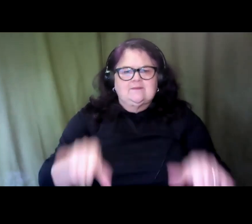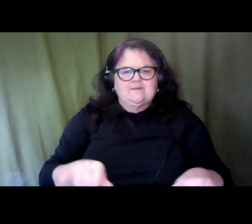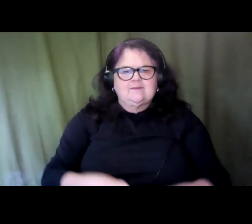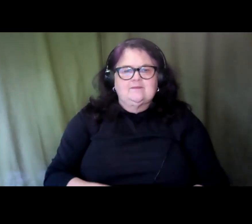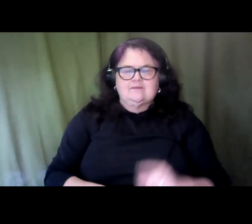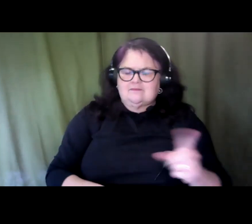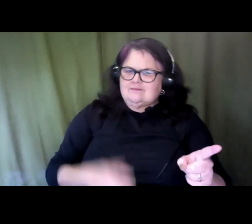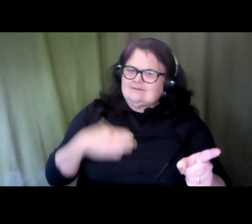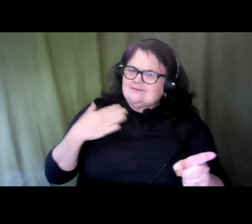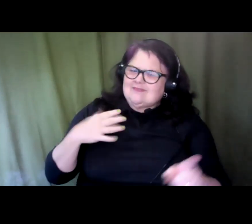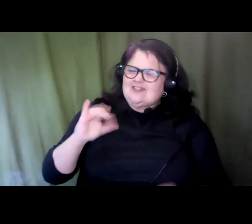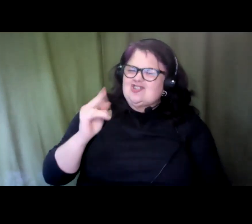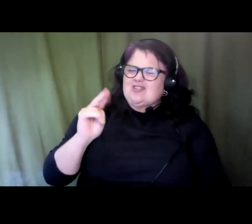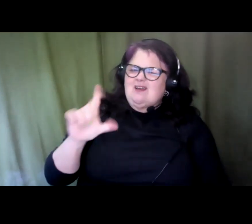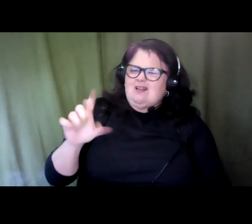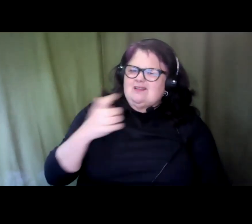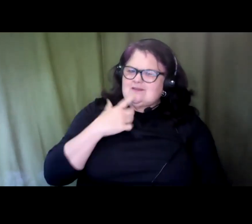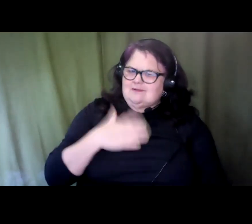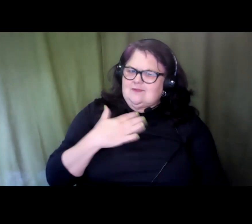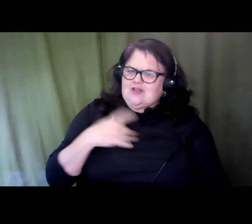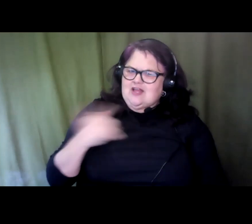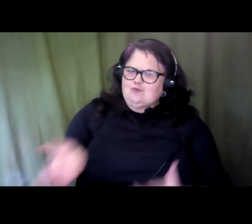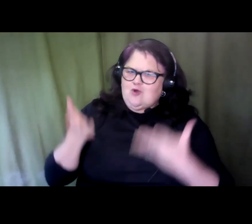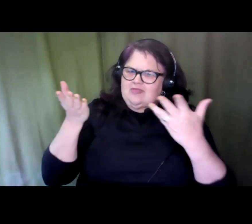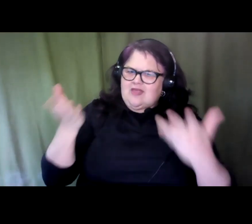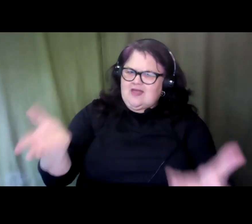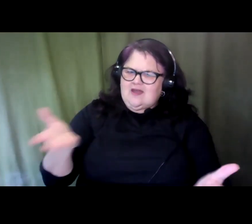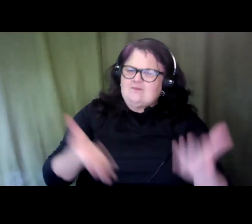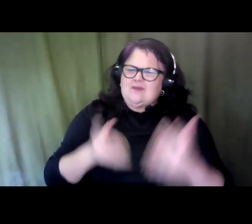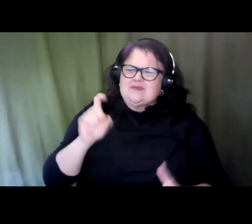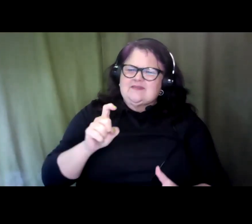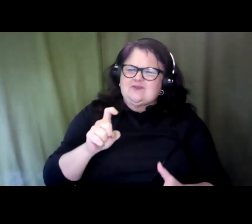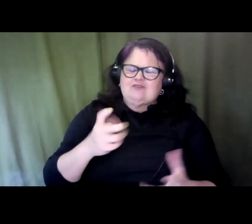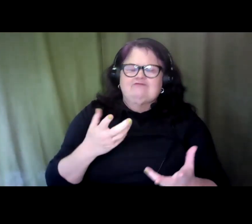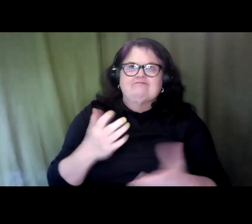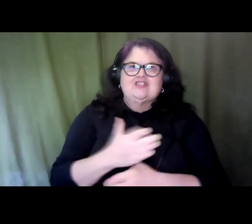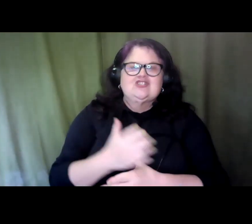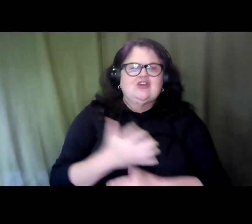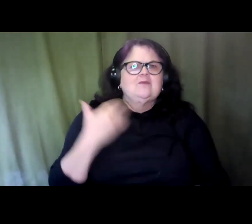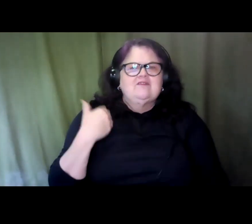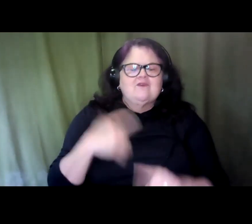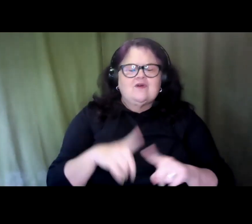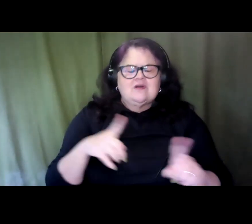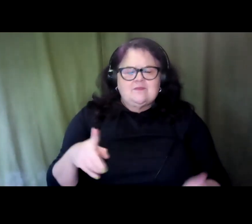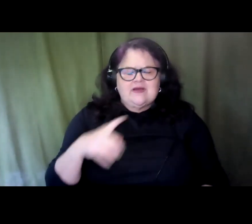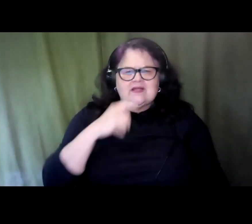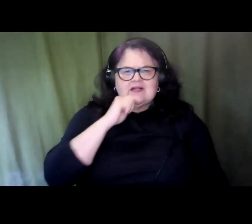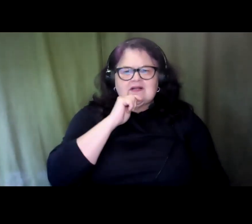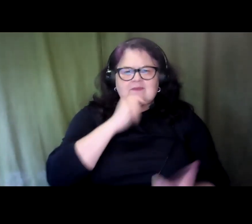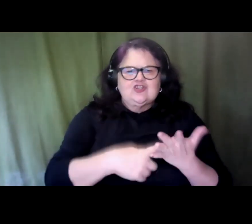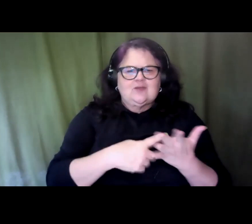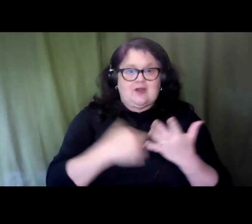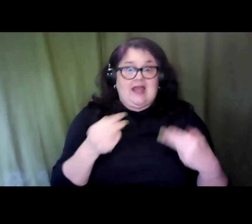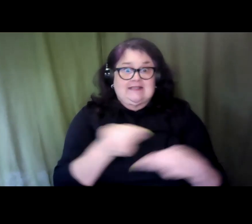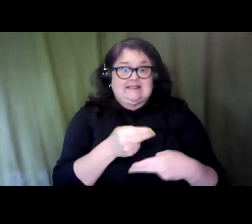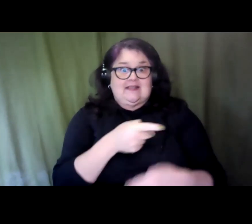I'm glad you brought this up because it made me think of something I could have shared earlier when I was talking about, I had a slide that said,